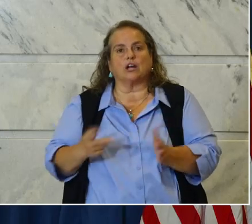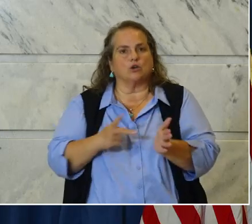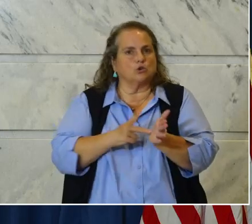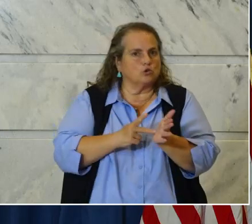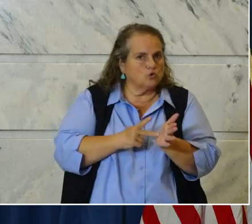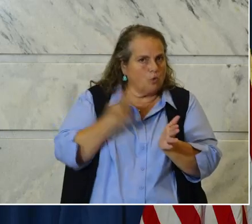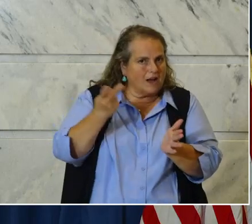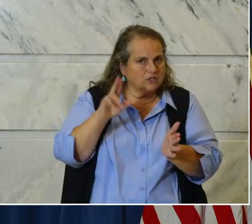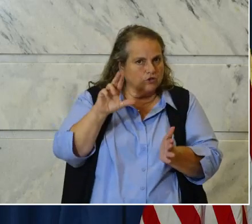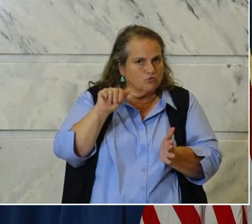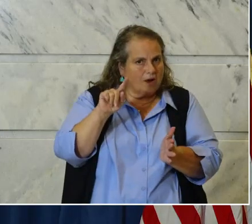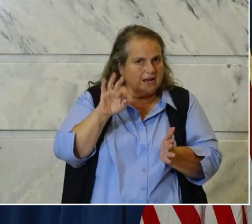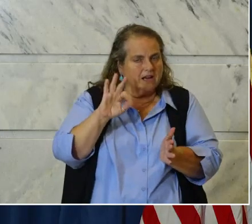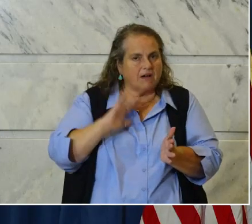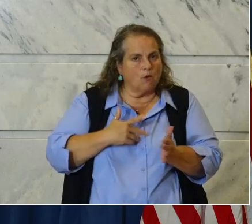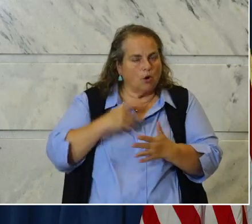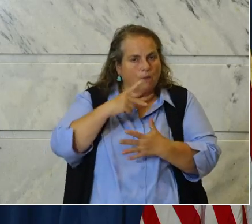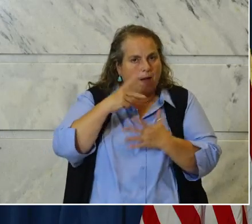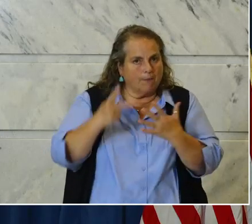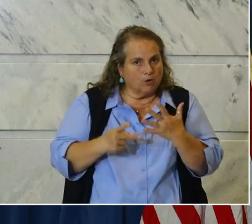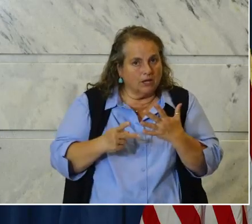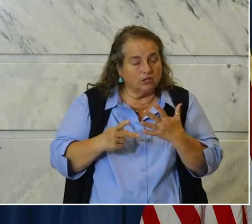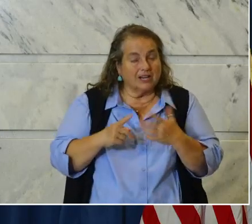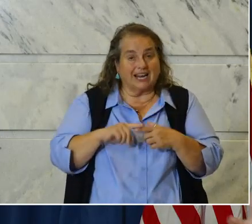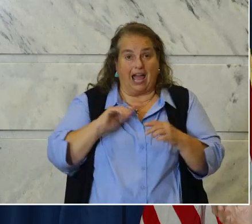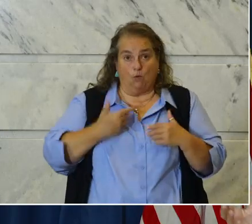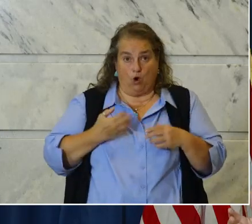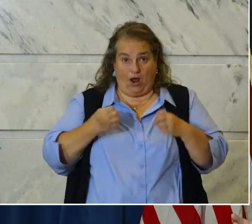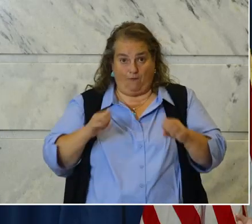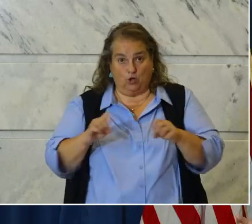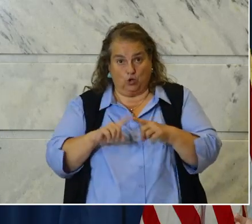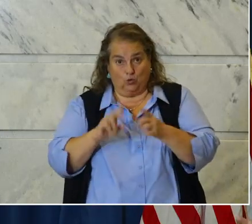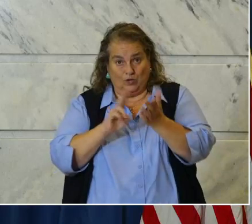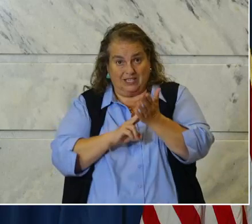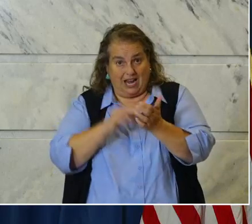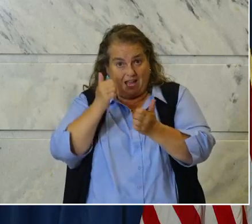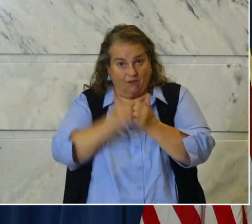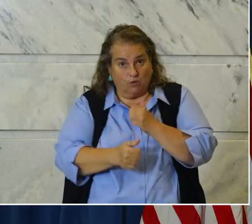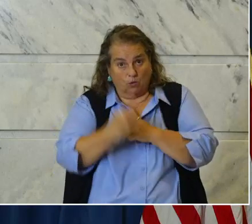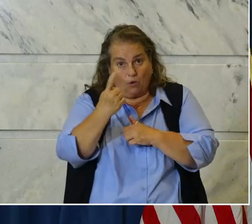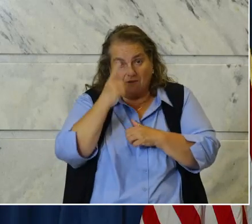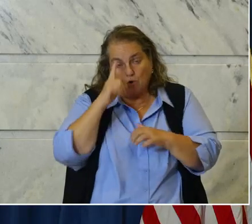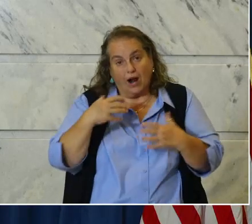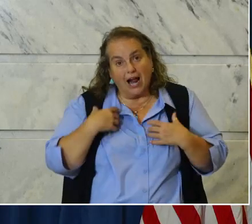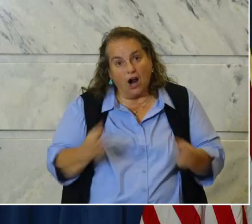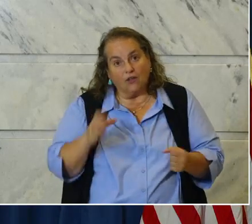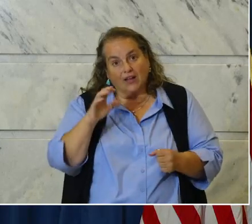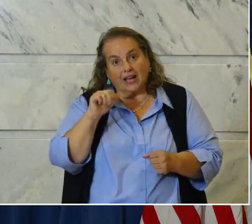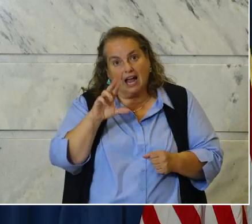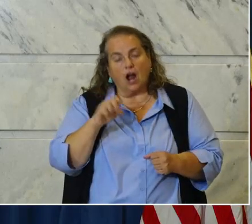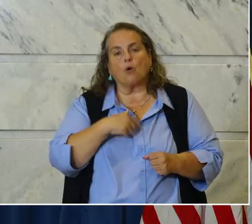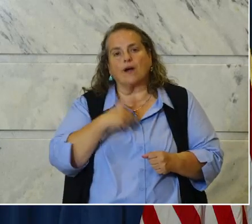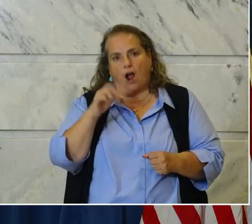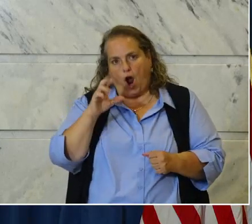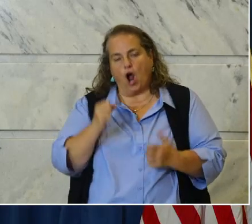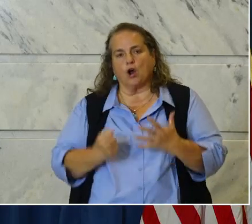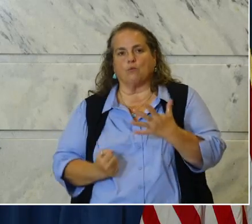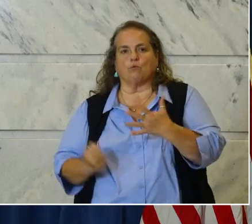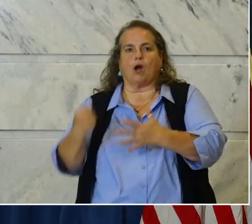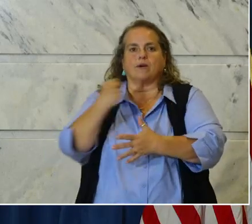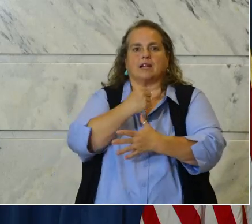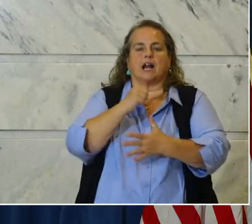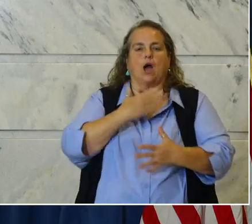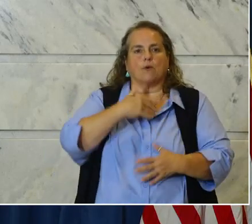of the population. So in our effort to sign everybody up for health care coverage, we are prioritizing our Black,